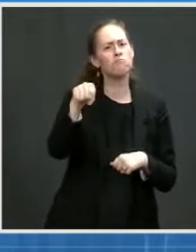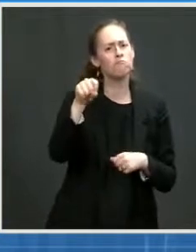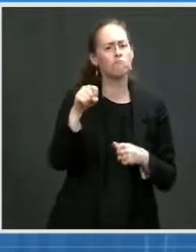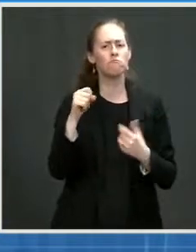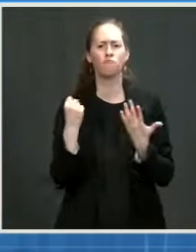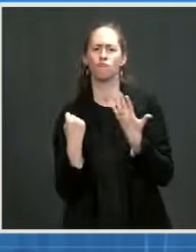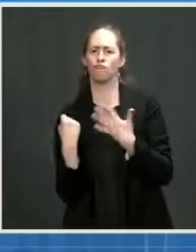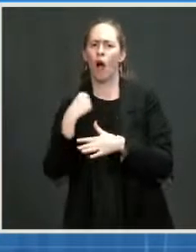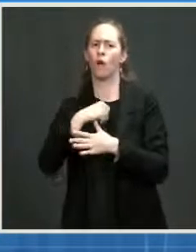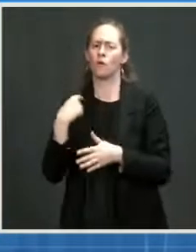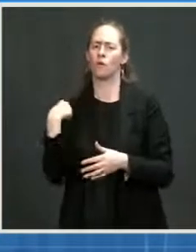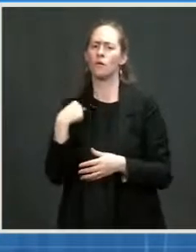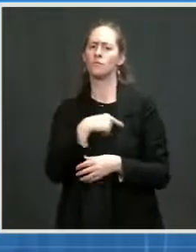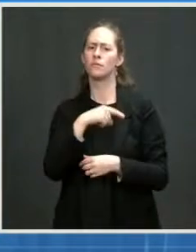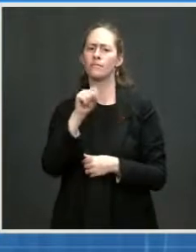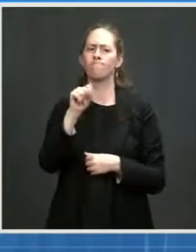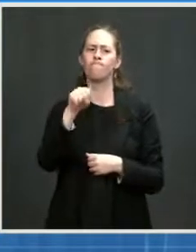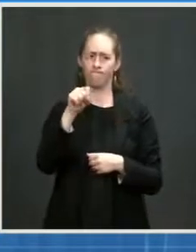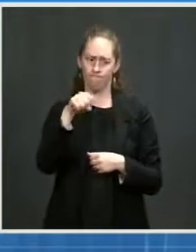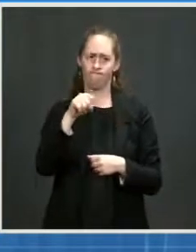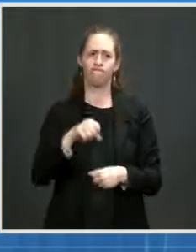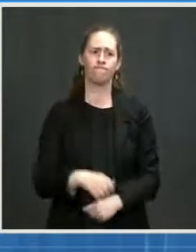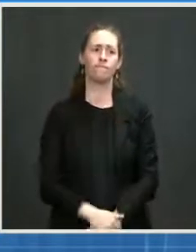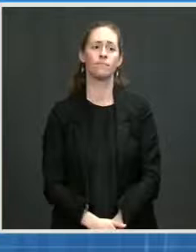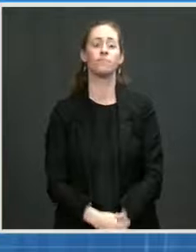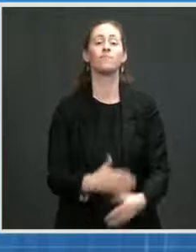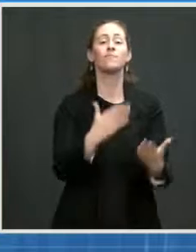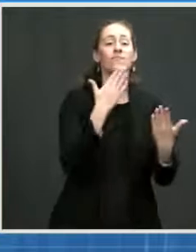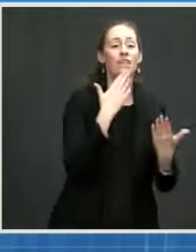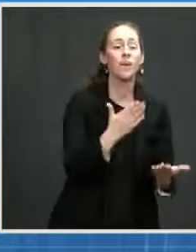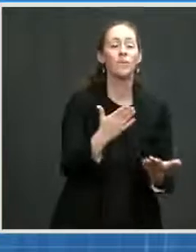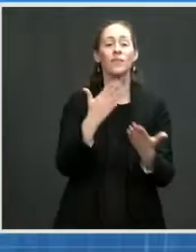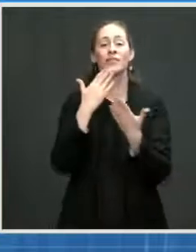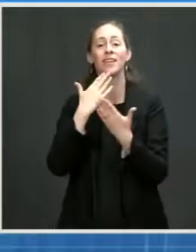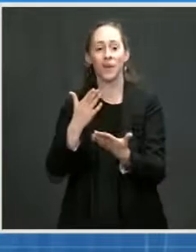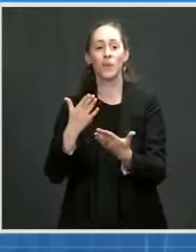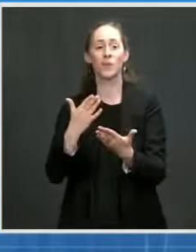us. So with that, well, thank you all for attending,